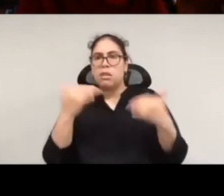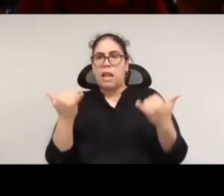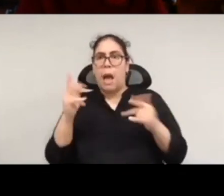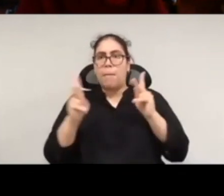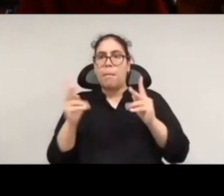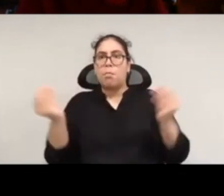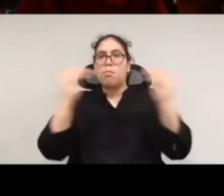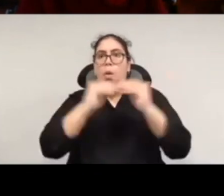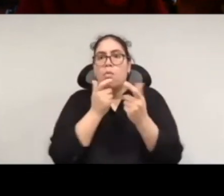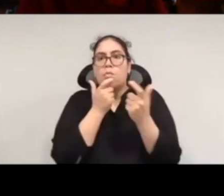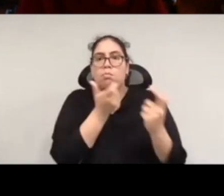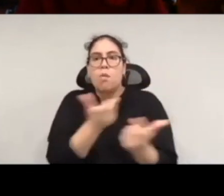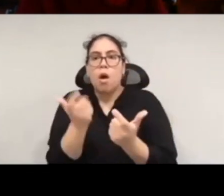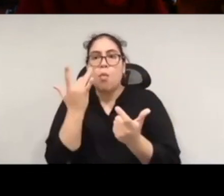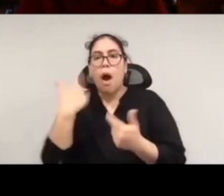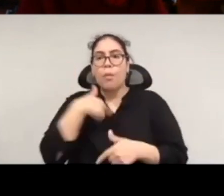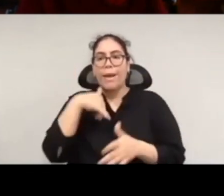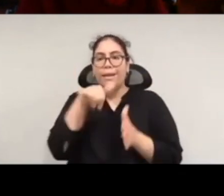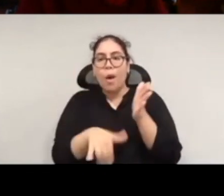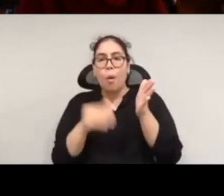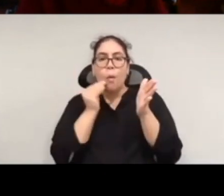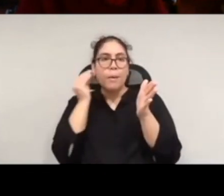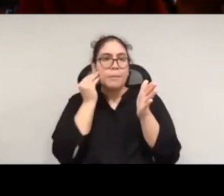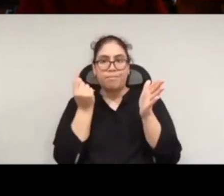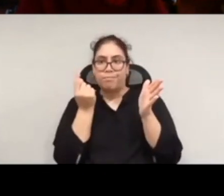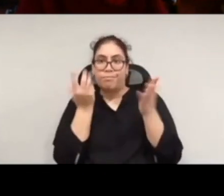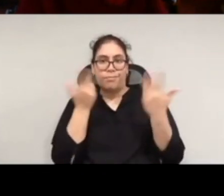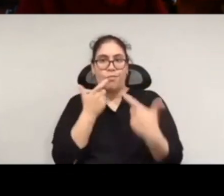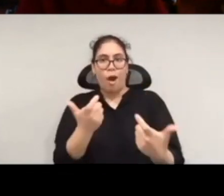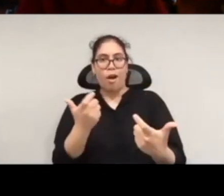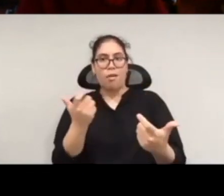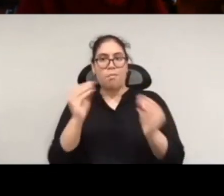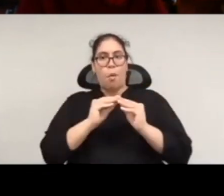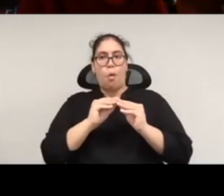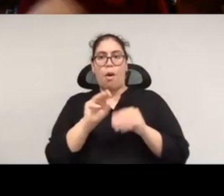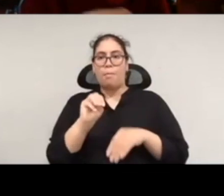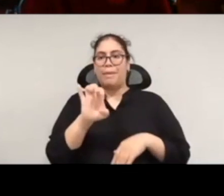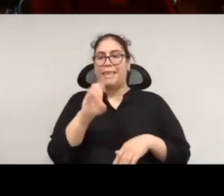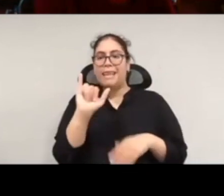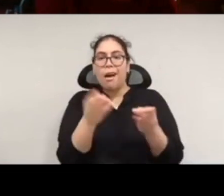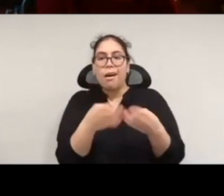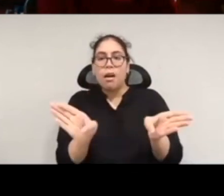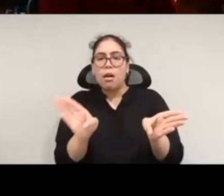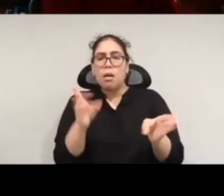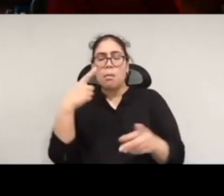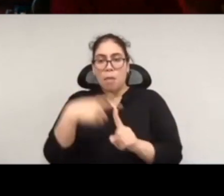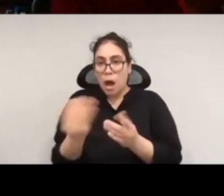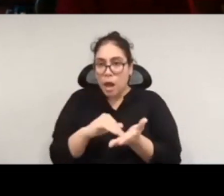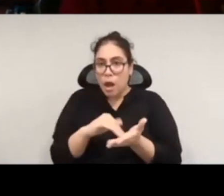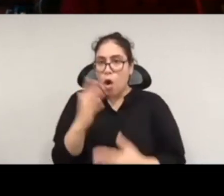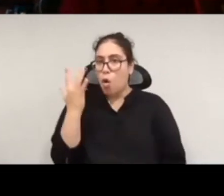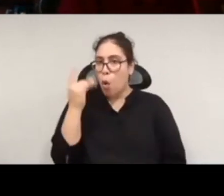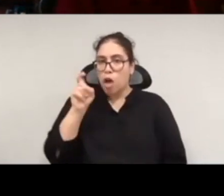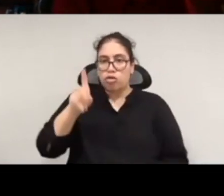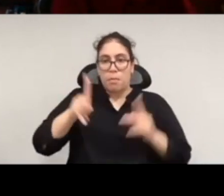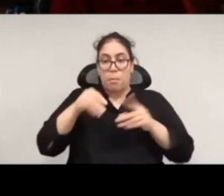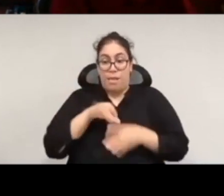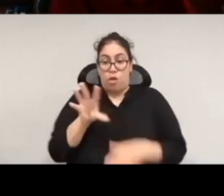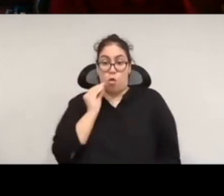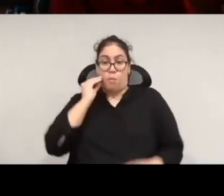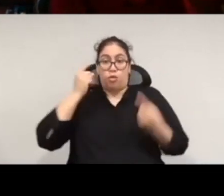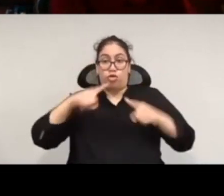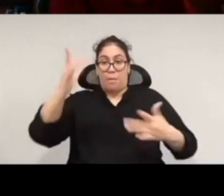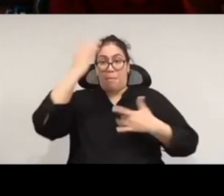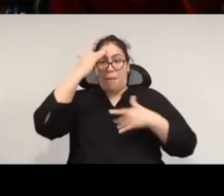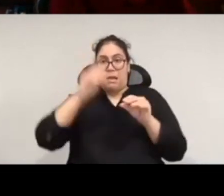history, because we are isolated in our homes. And again, I repeat the same thing. Why should people who are in their homes during a pandemic not have